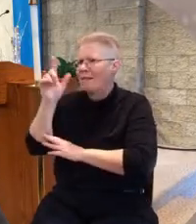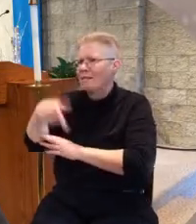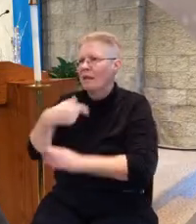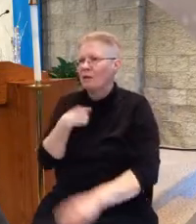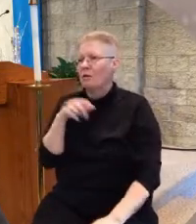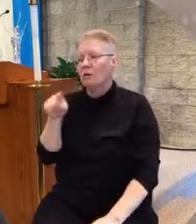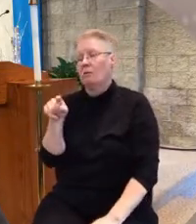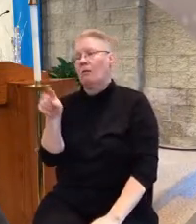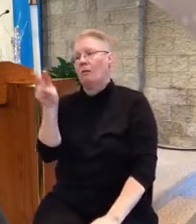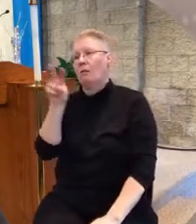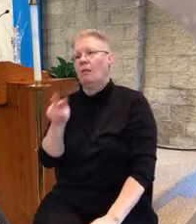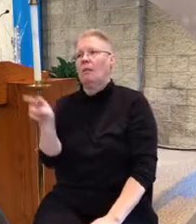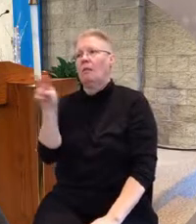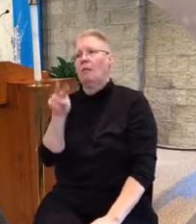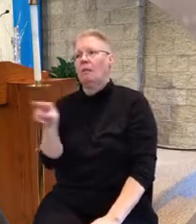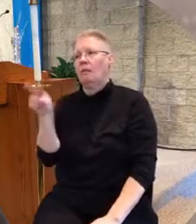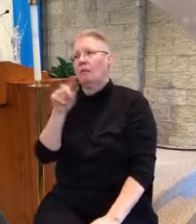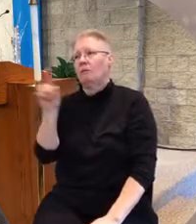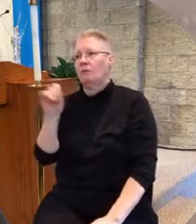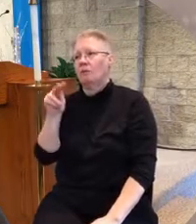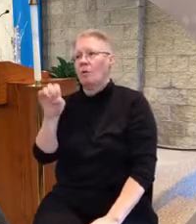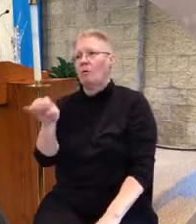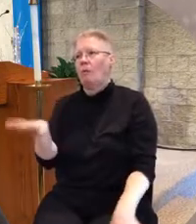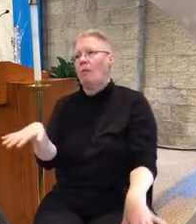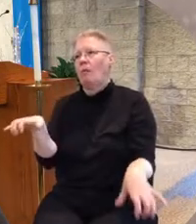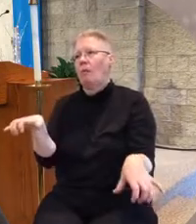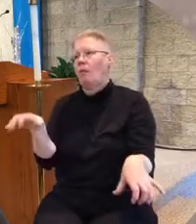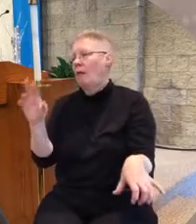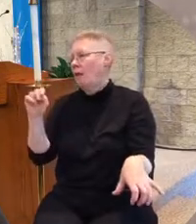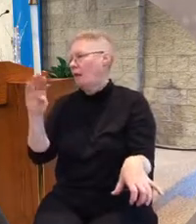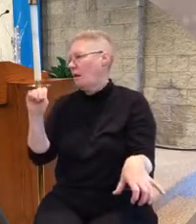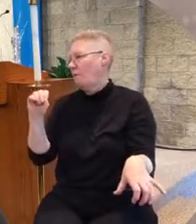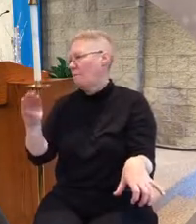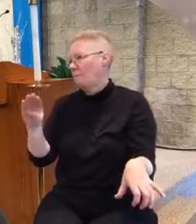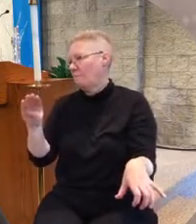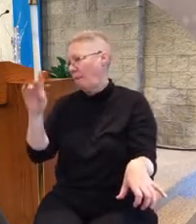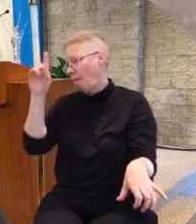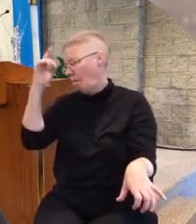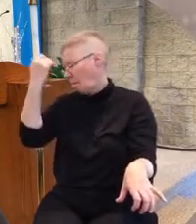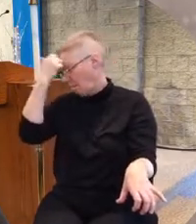Zoned out. Numbed out. Dumbed out.